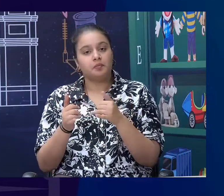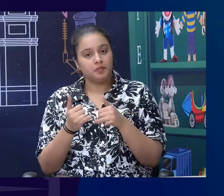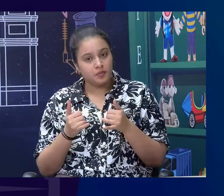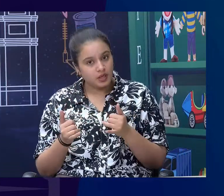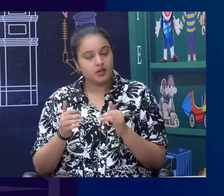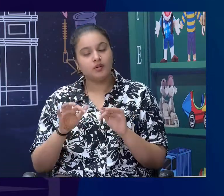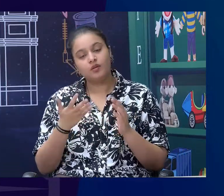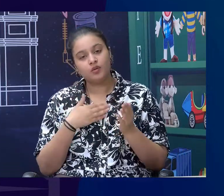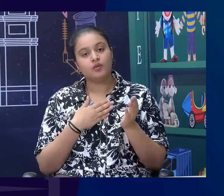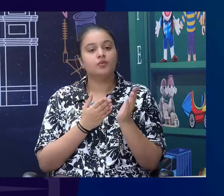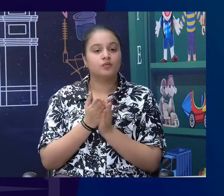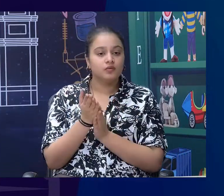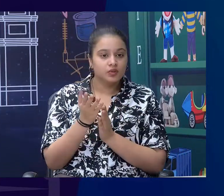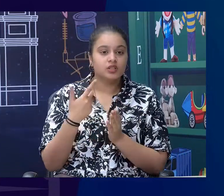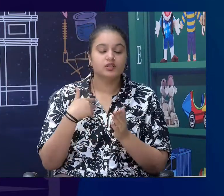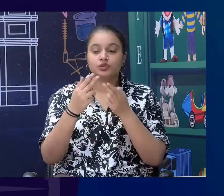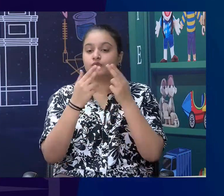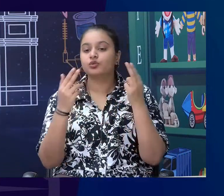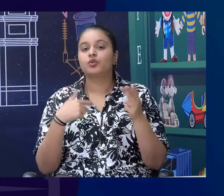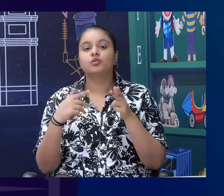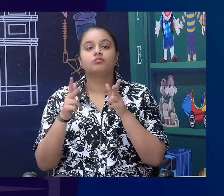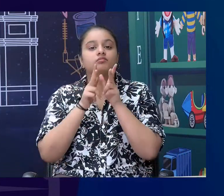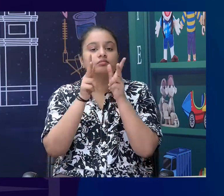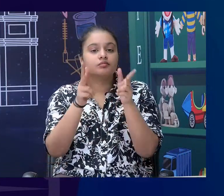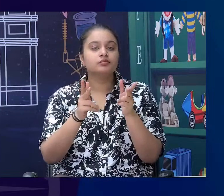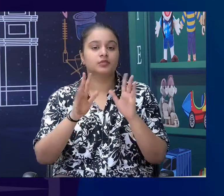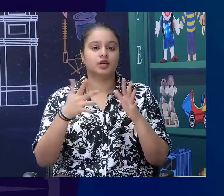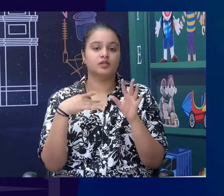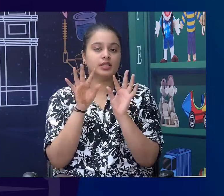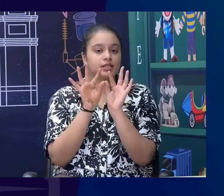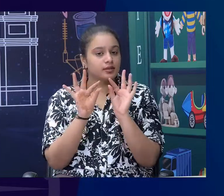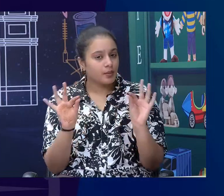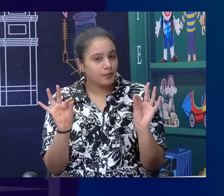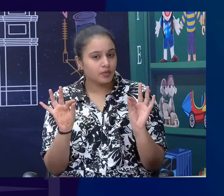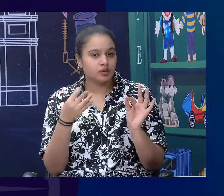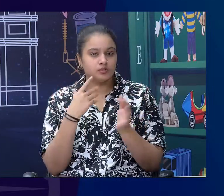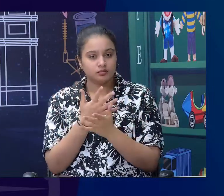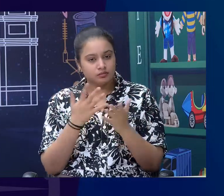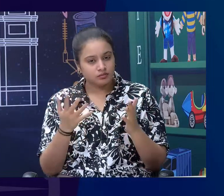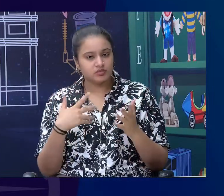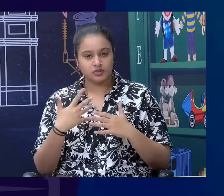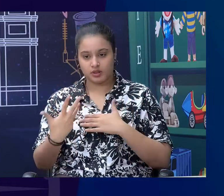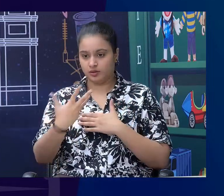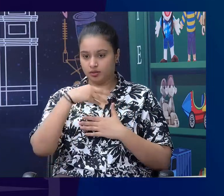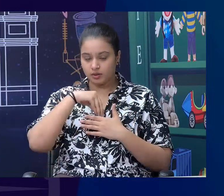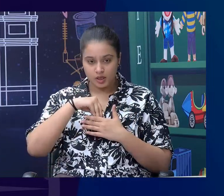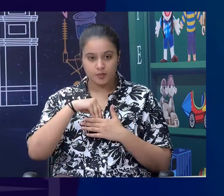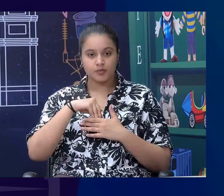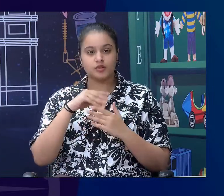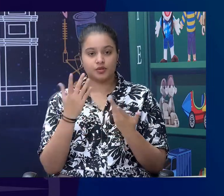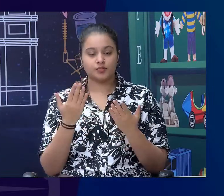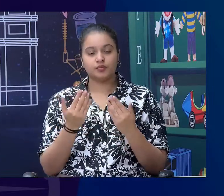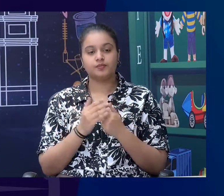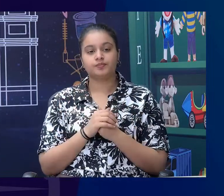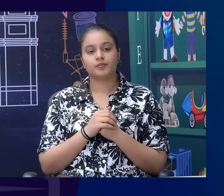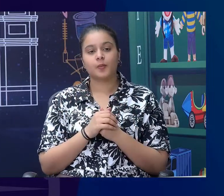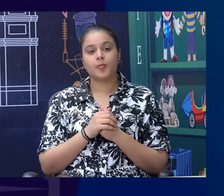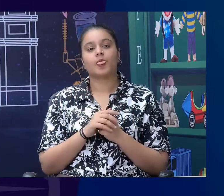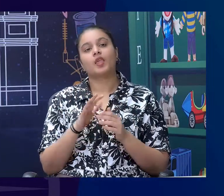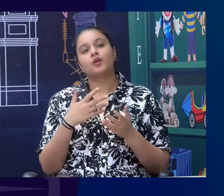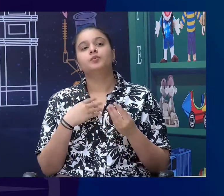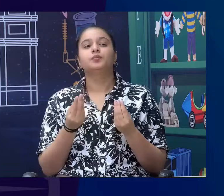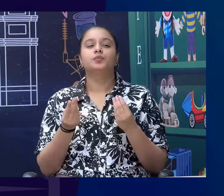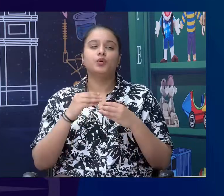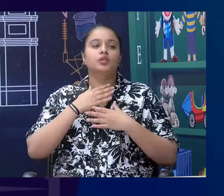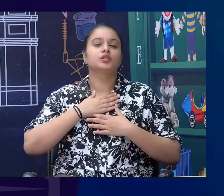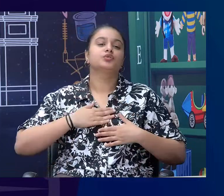the way how we can tell stories, a simple thing, a story of adaptation, but how we can have more